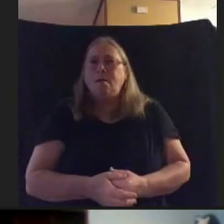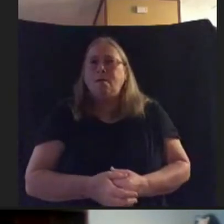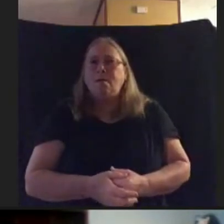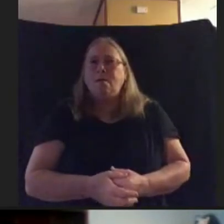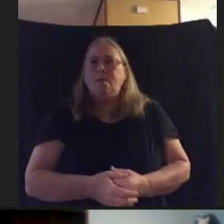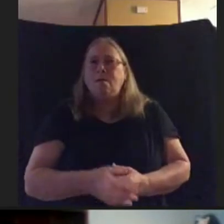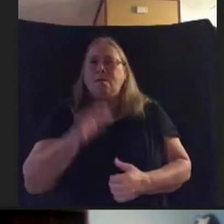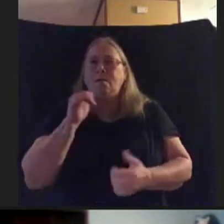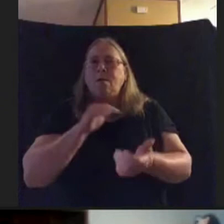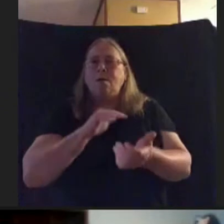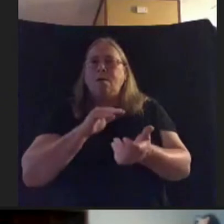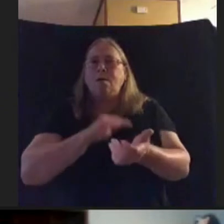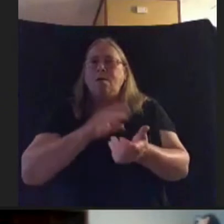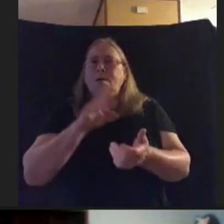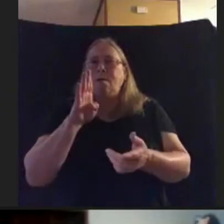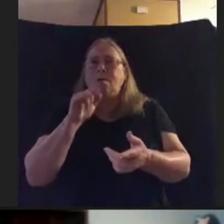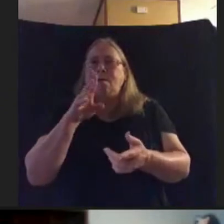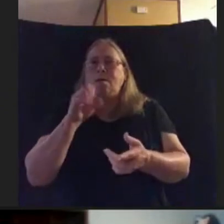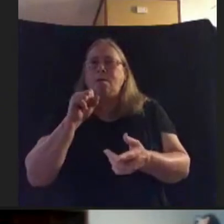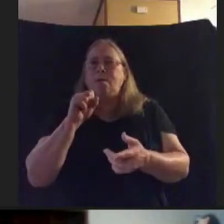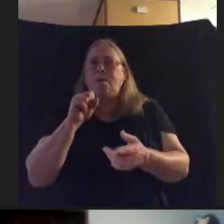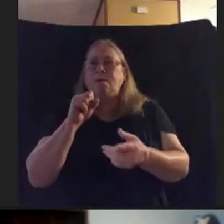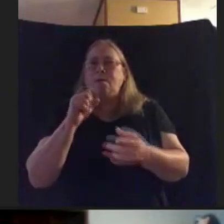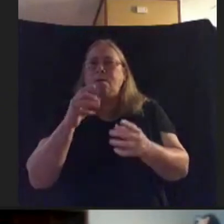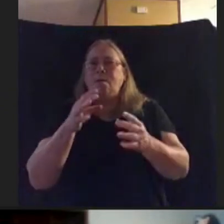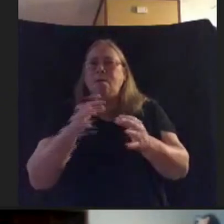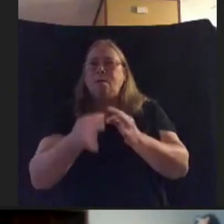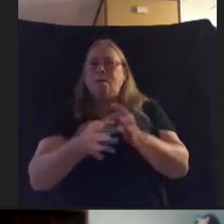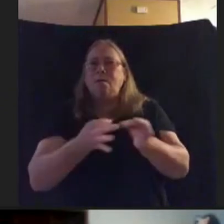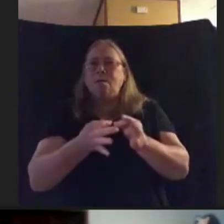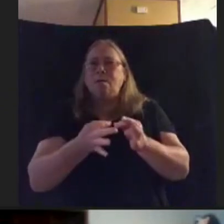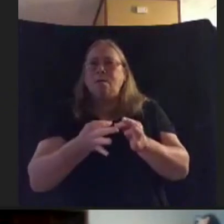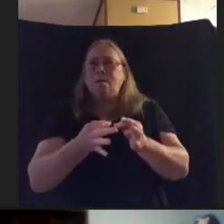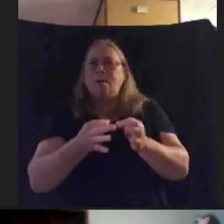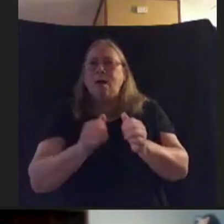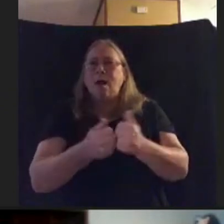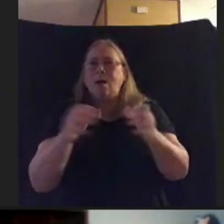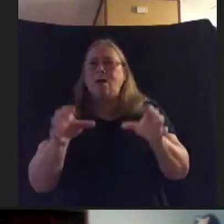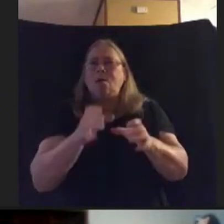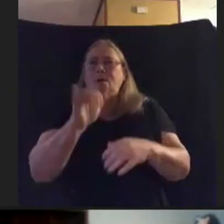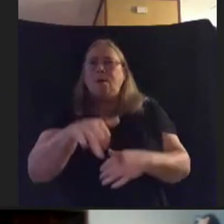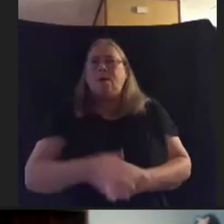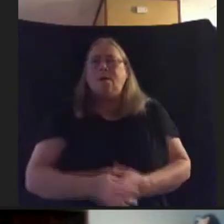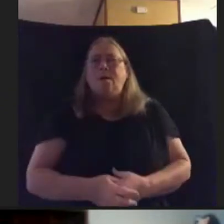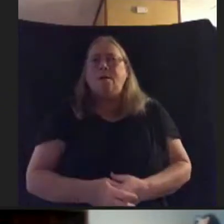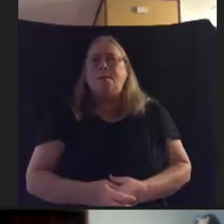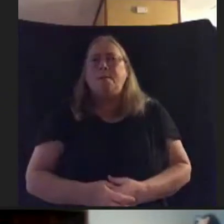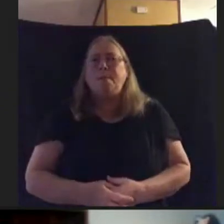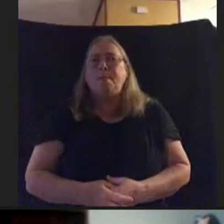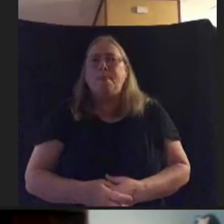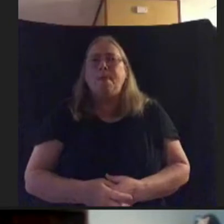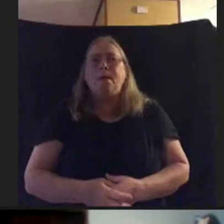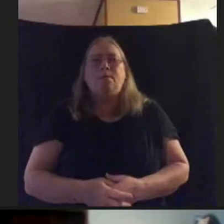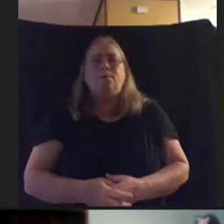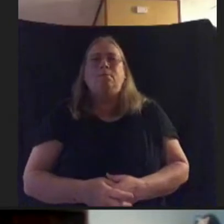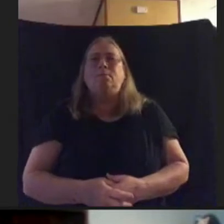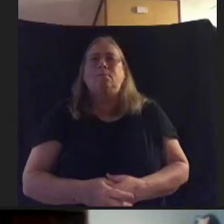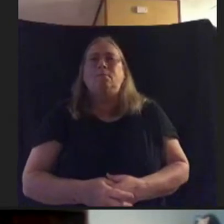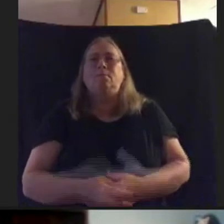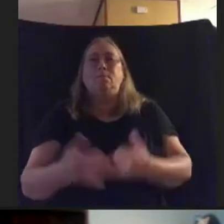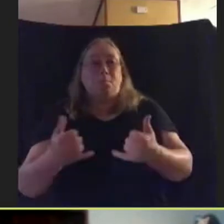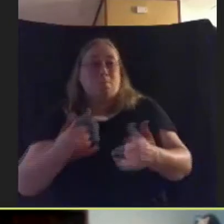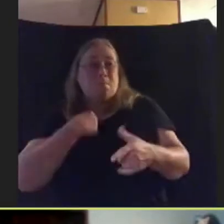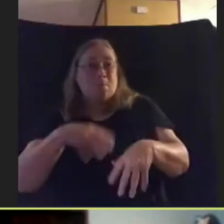Byers to explain how that juggling act works. And Paul, I don't know if you want me to take that one,